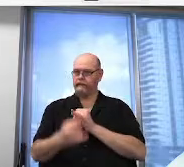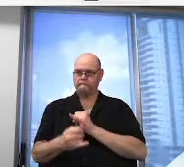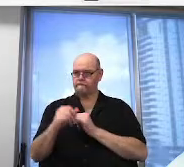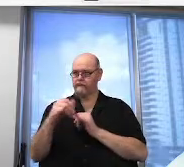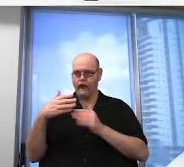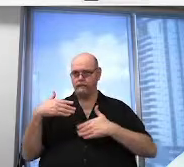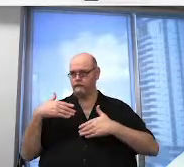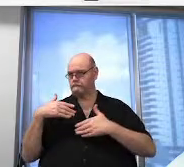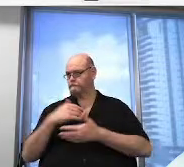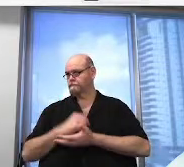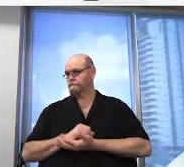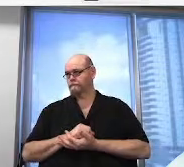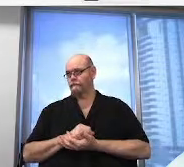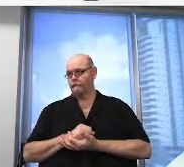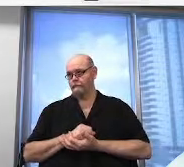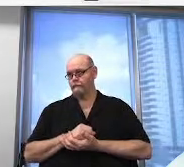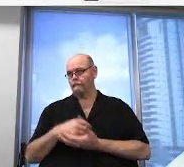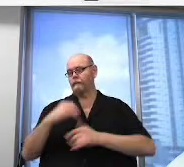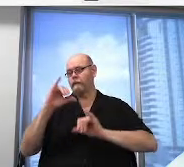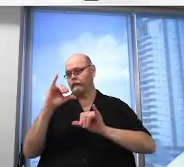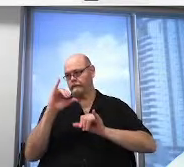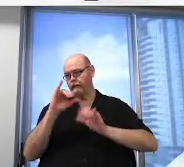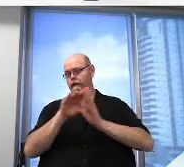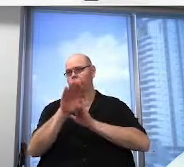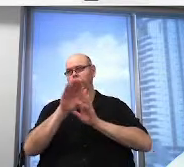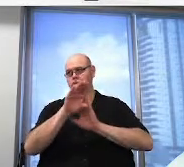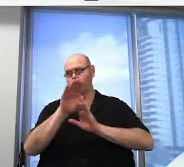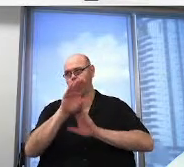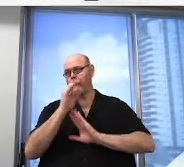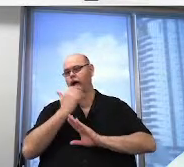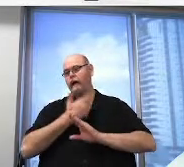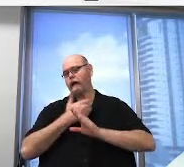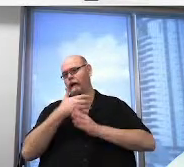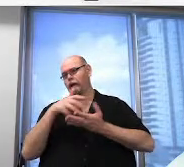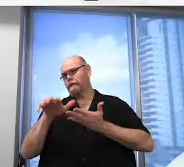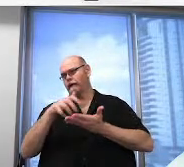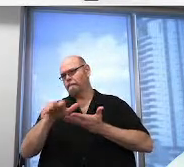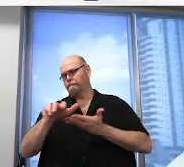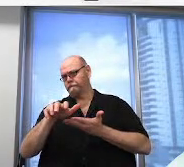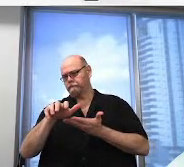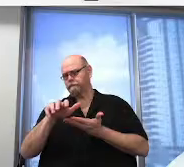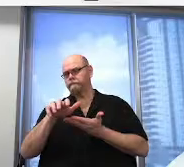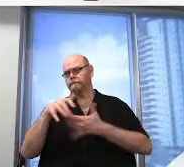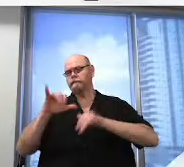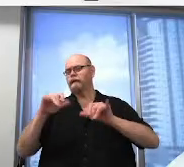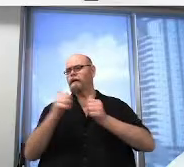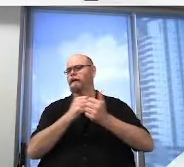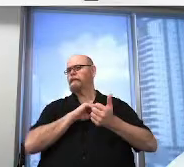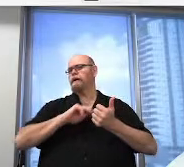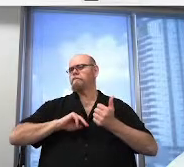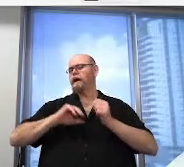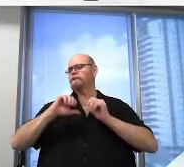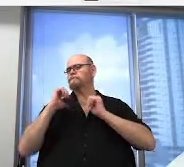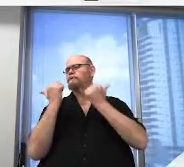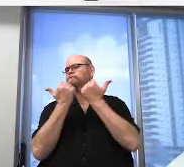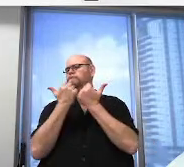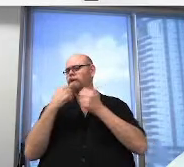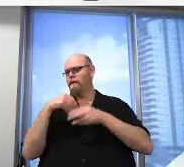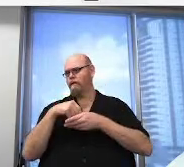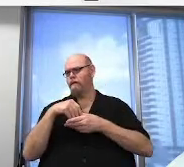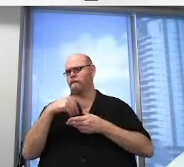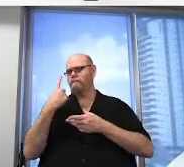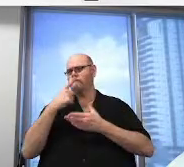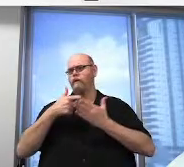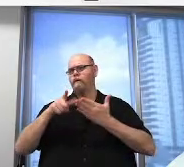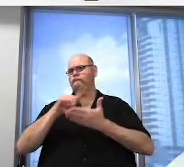It's not fully there. It's actually sitting. We've developed our draft of it. We have it with the Mayor's Association